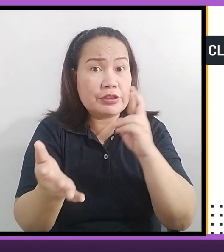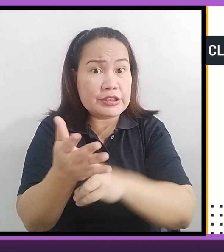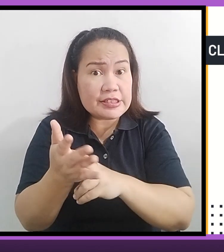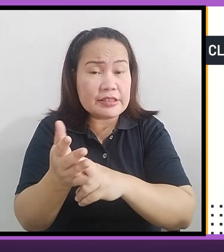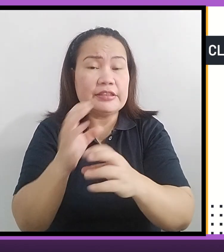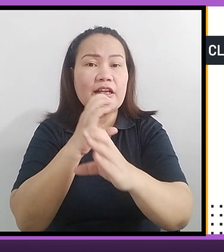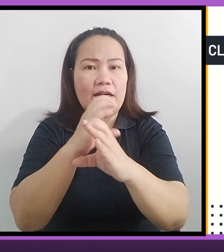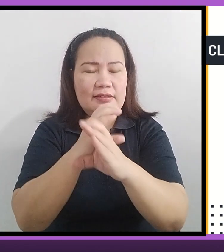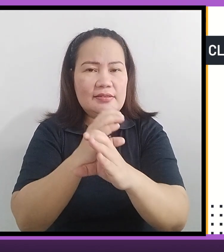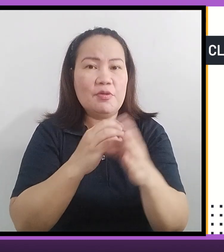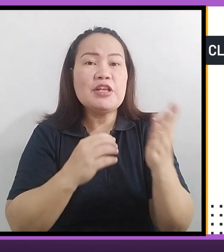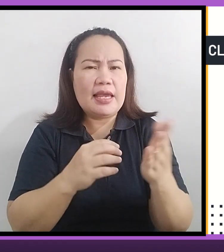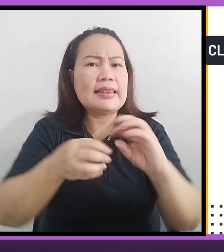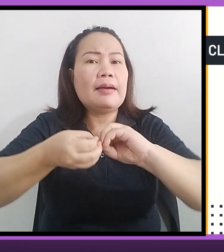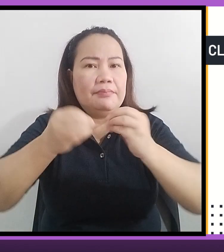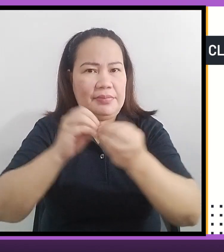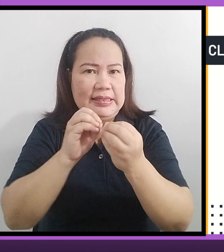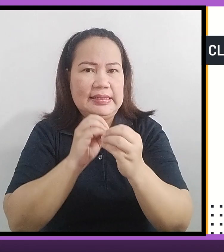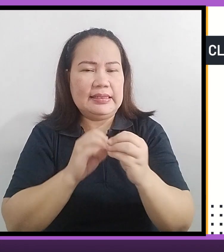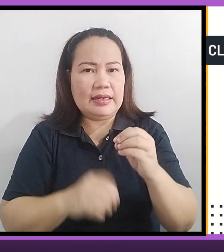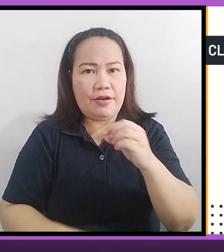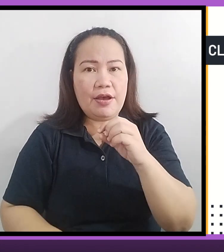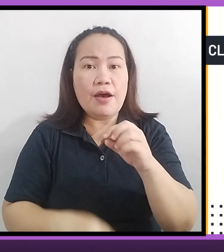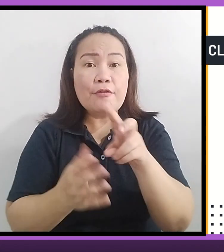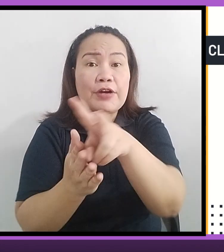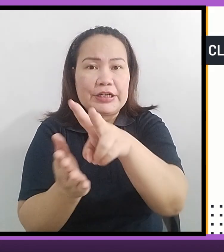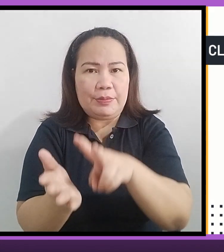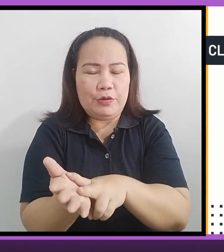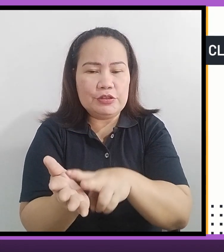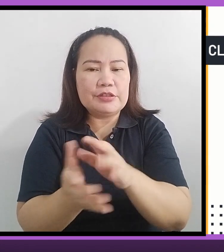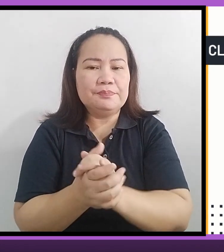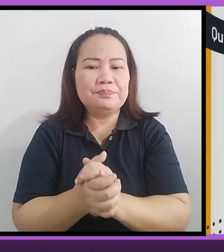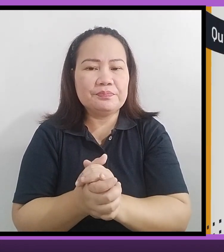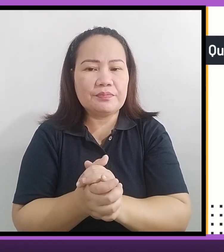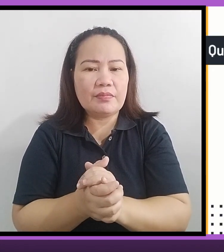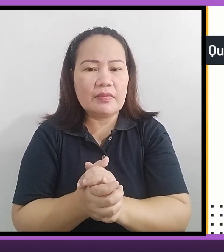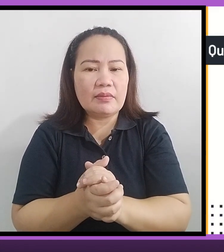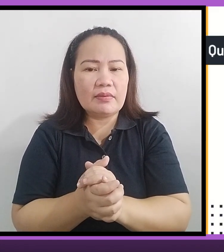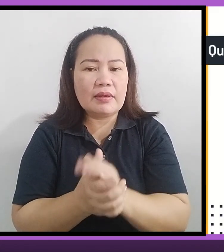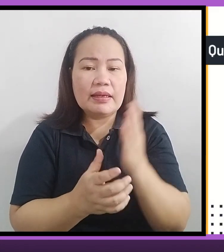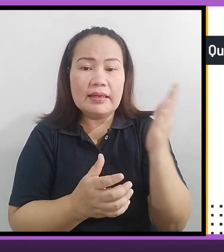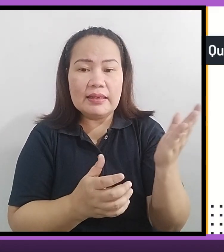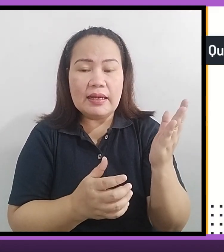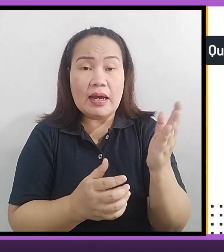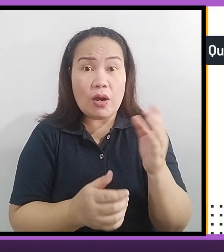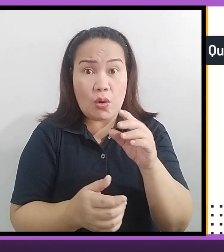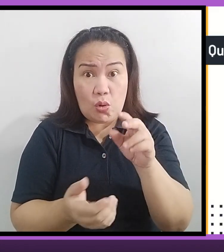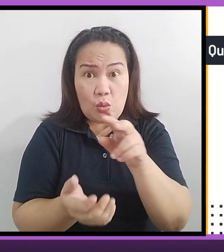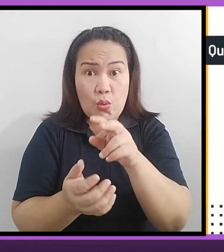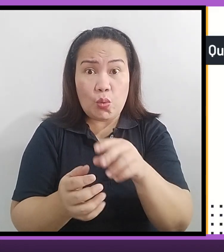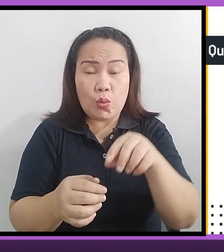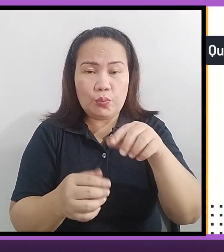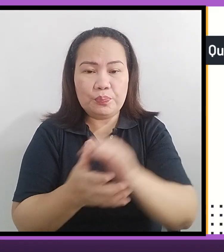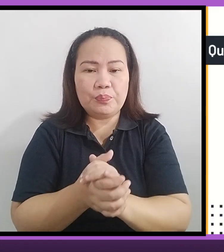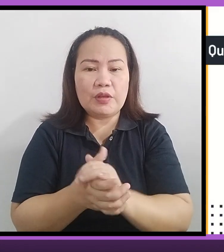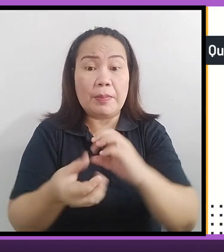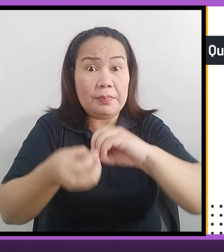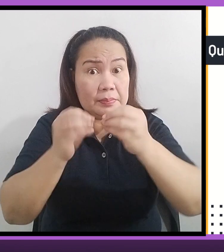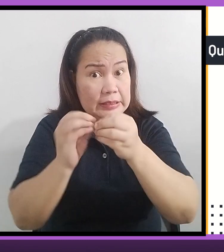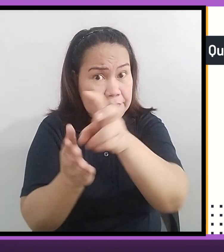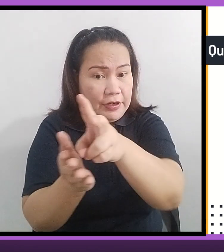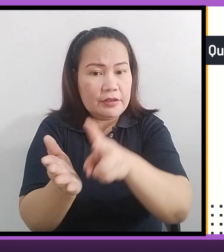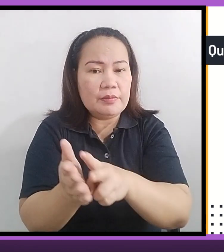is an example of quantitative variables. Quantitative variables classified as